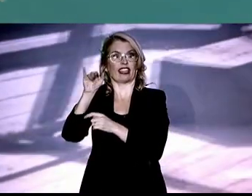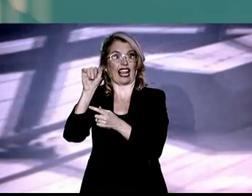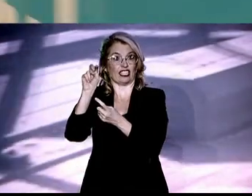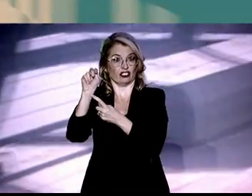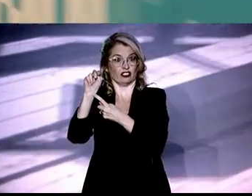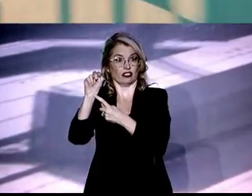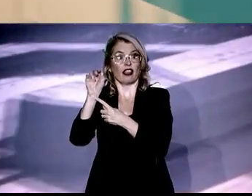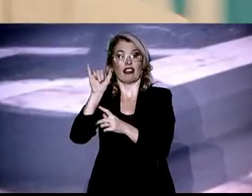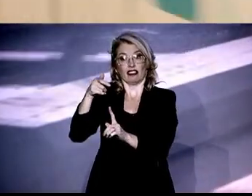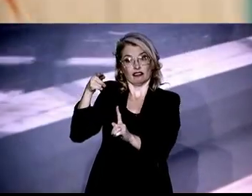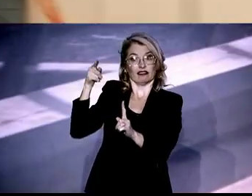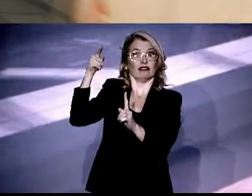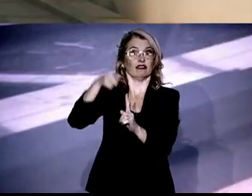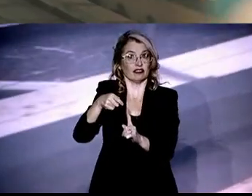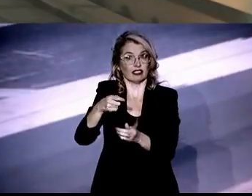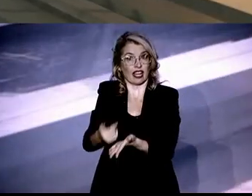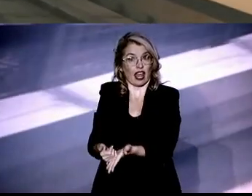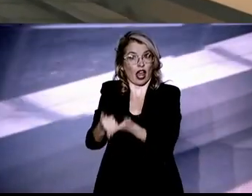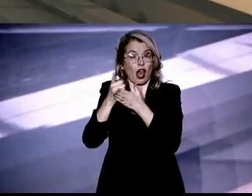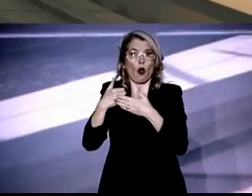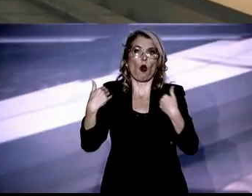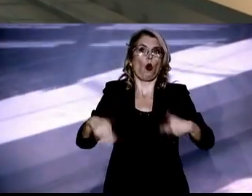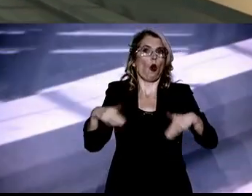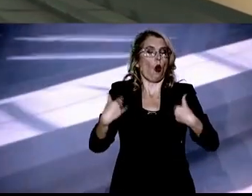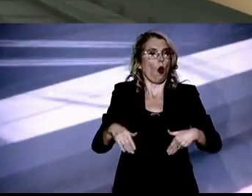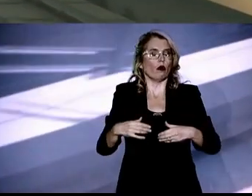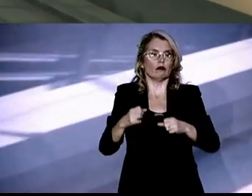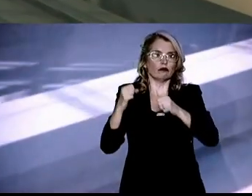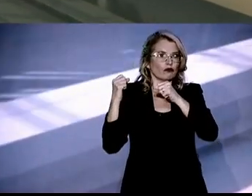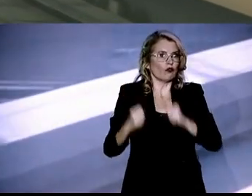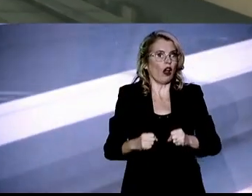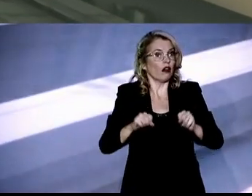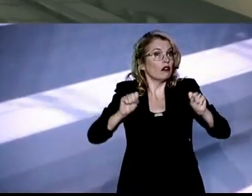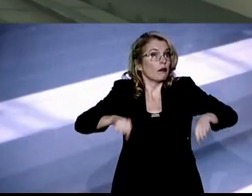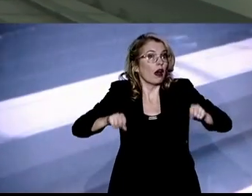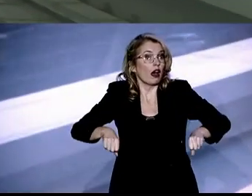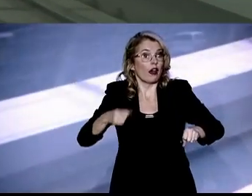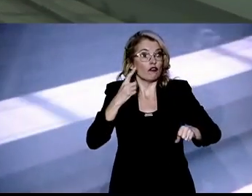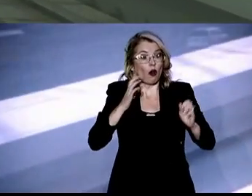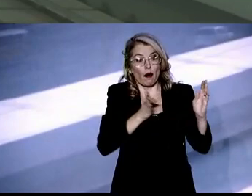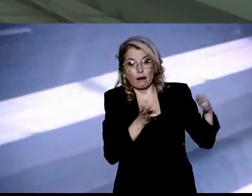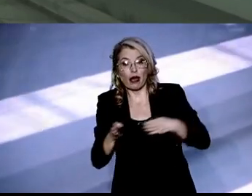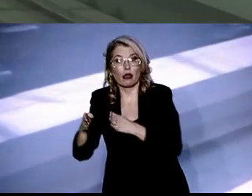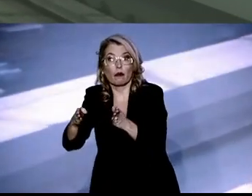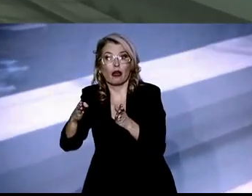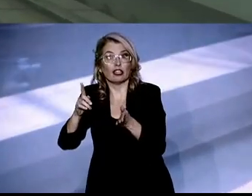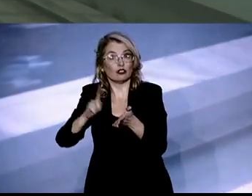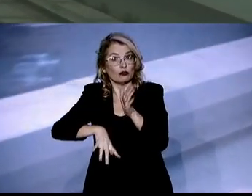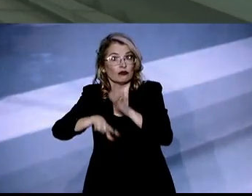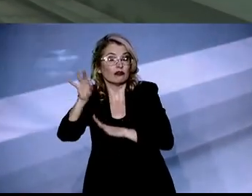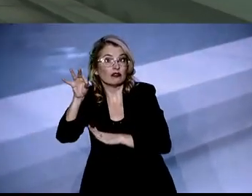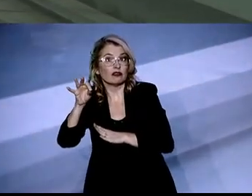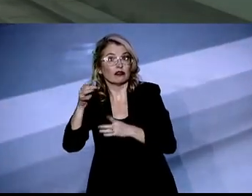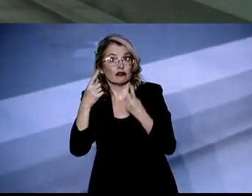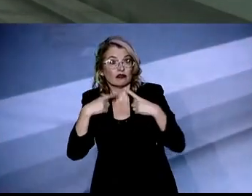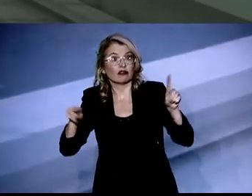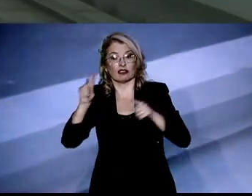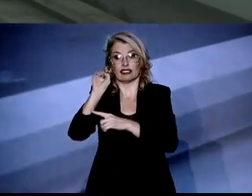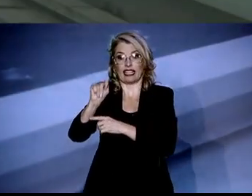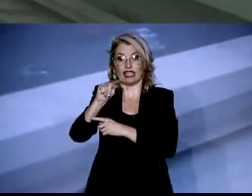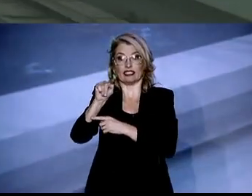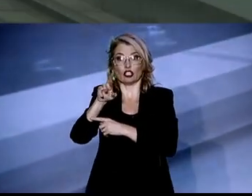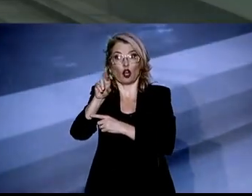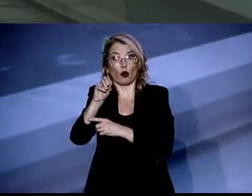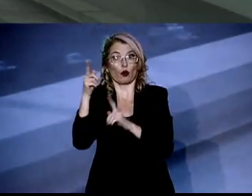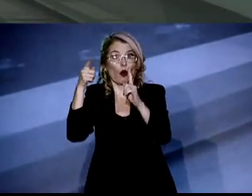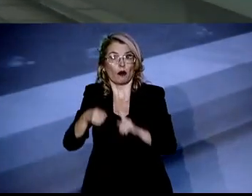Electrification in particular holds tremendous potential as a pathway to achieving net zero goals in